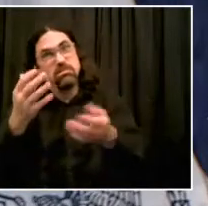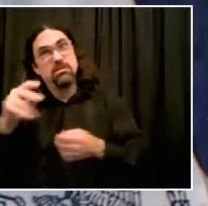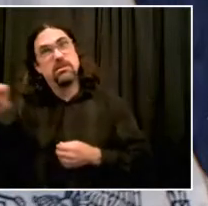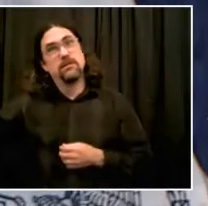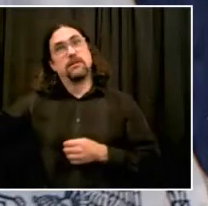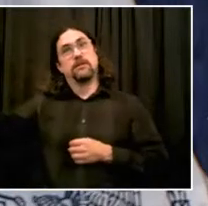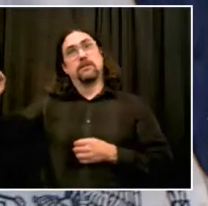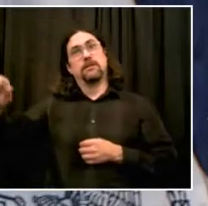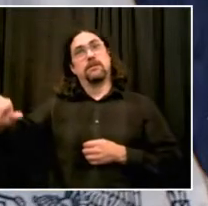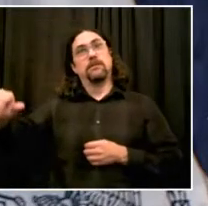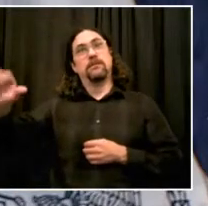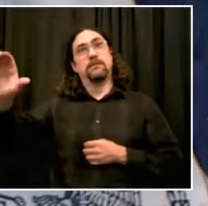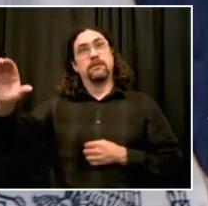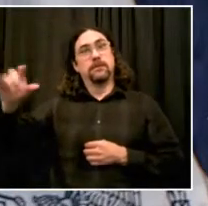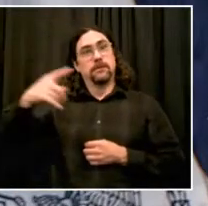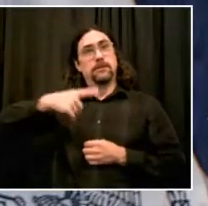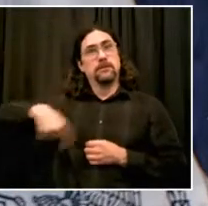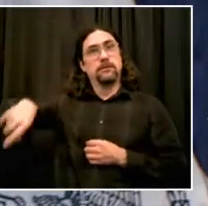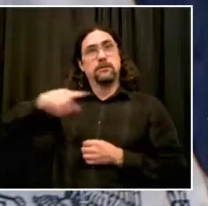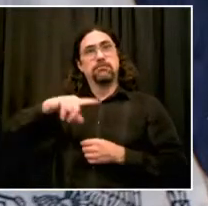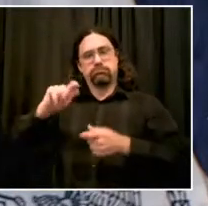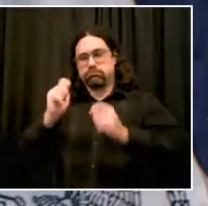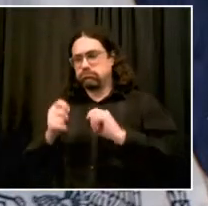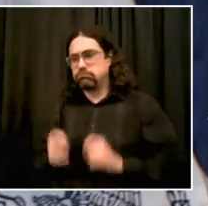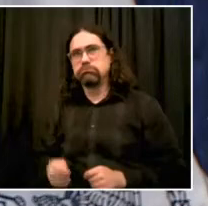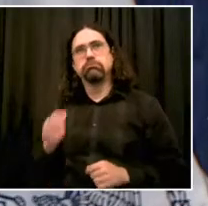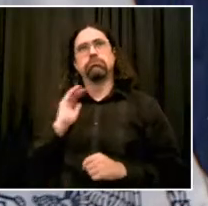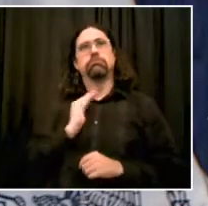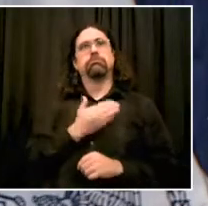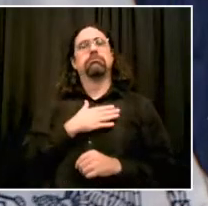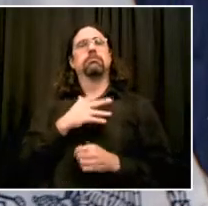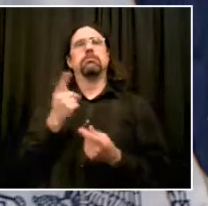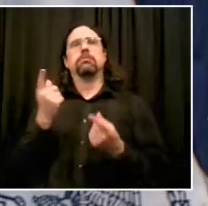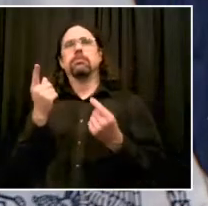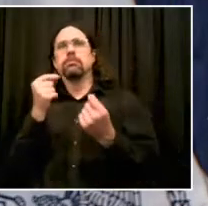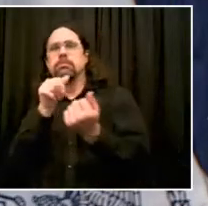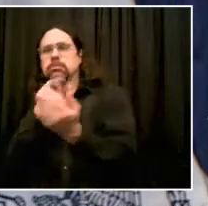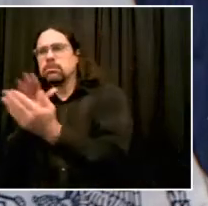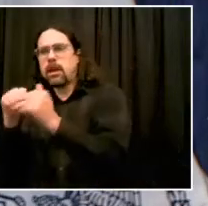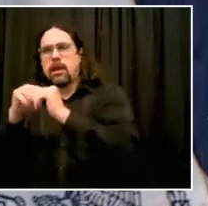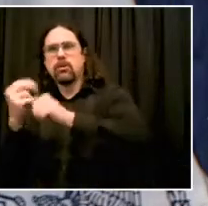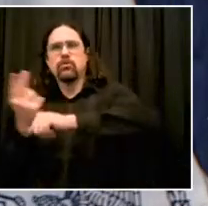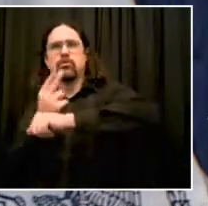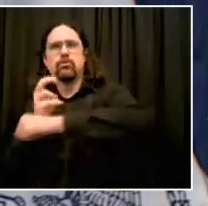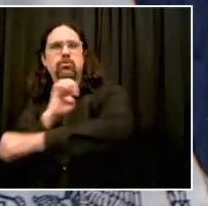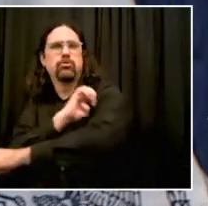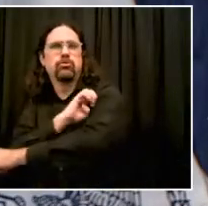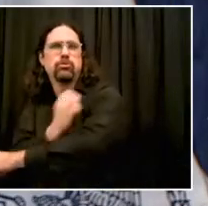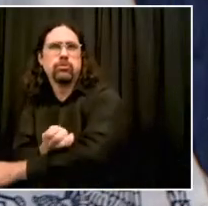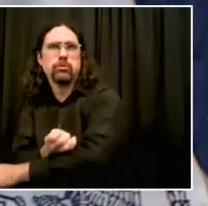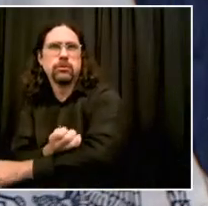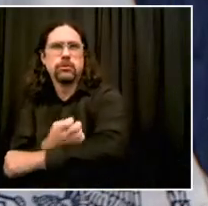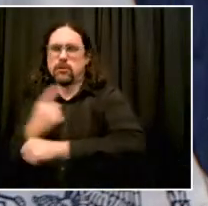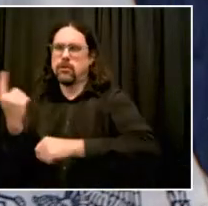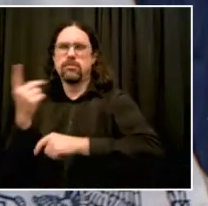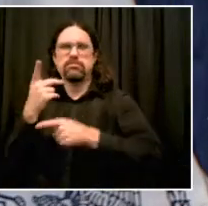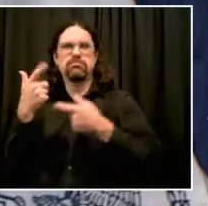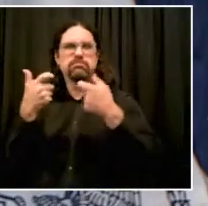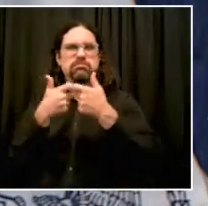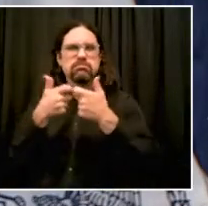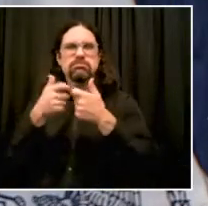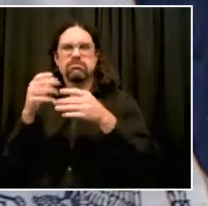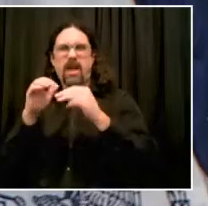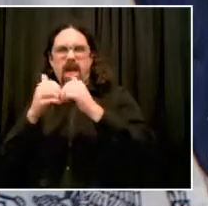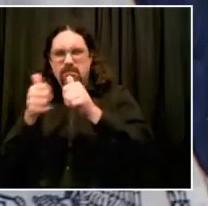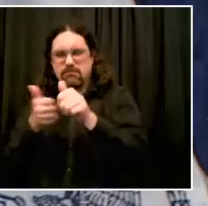One question is, as you know, the TLC, the yellow cab industry, the people who bought the medallion, millions of